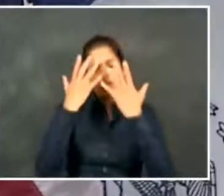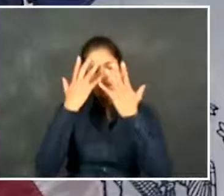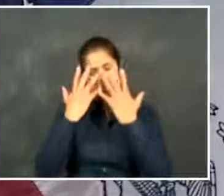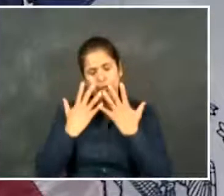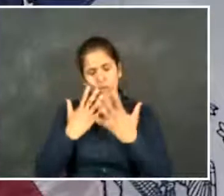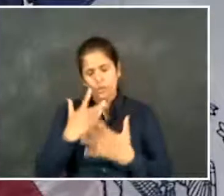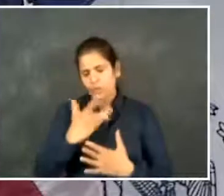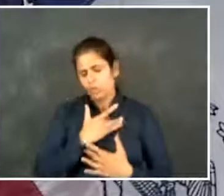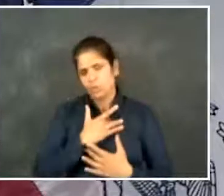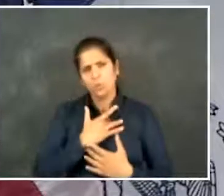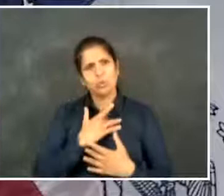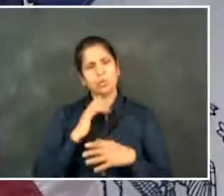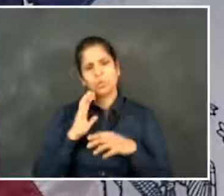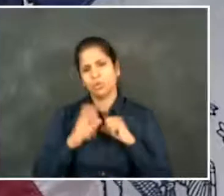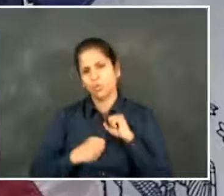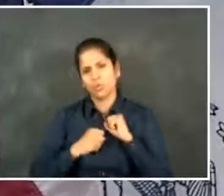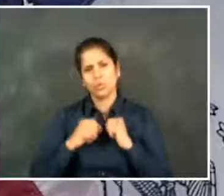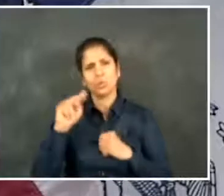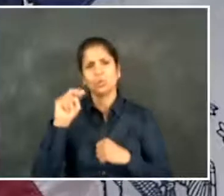me.